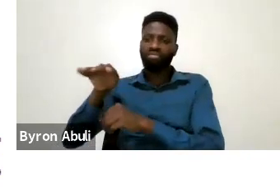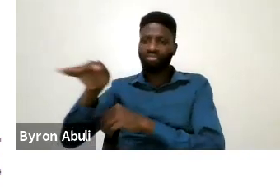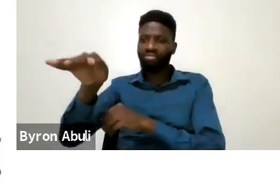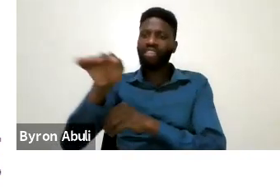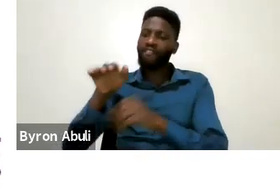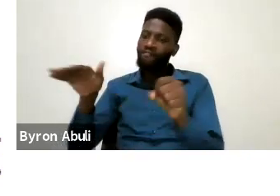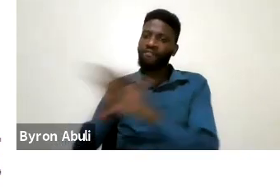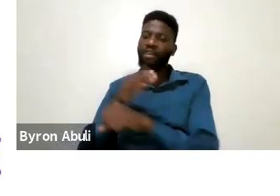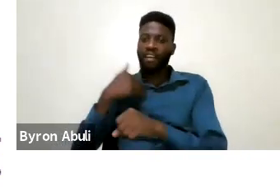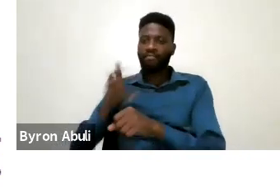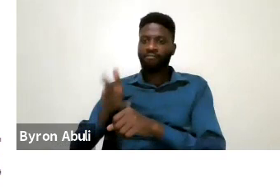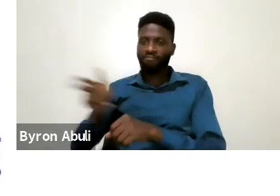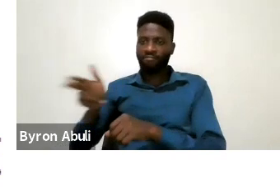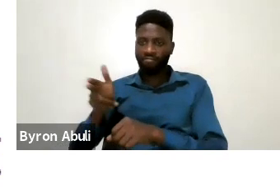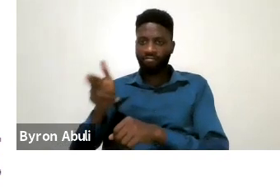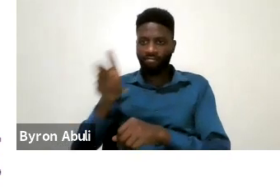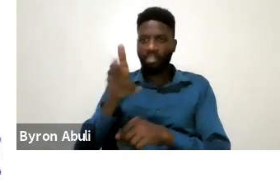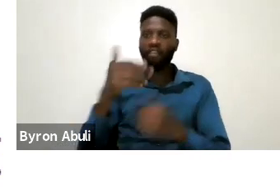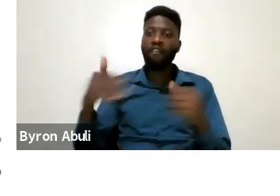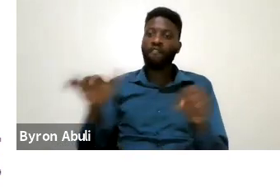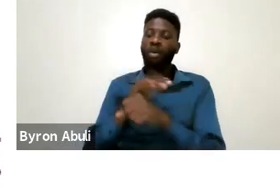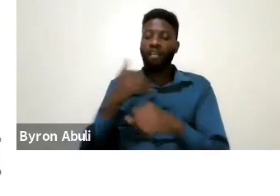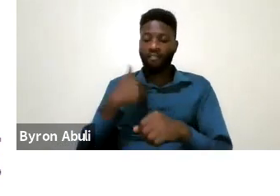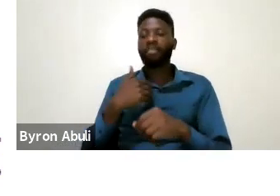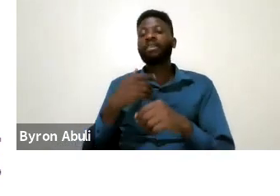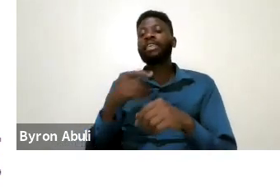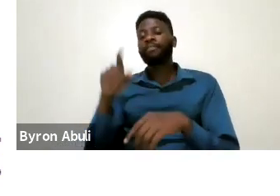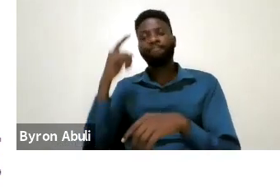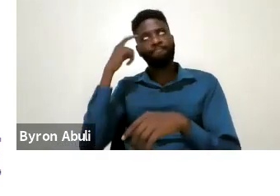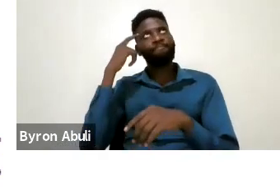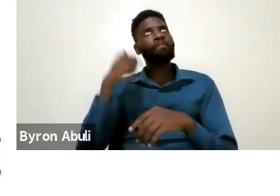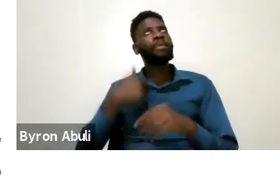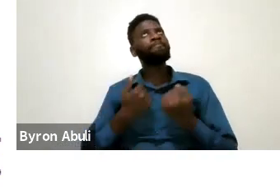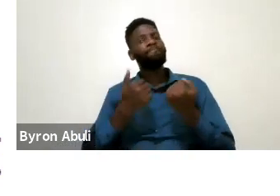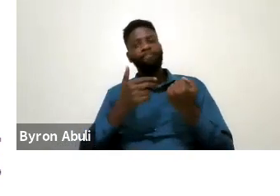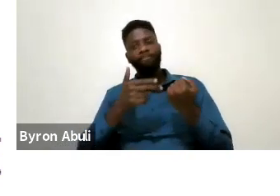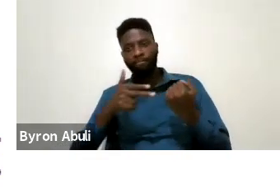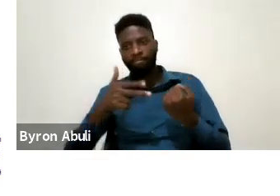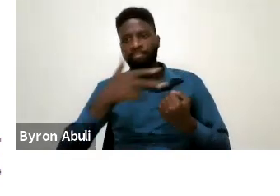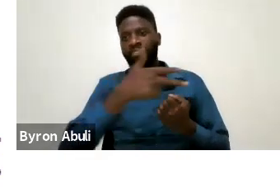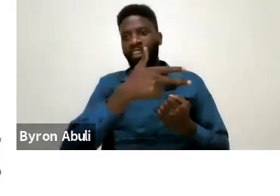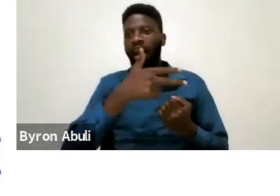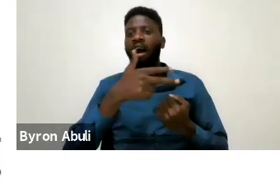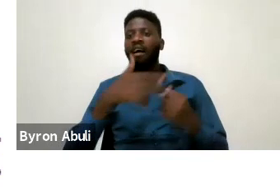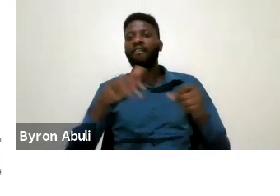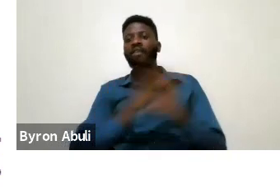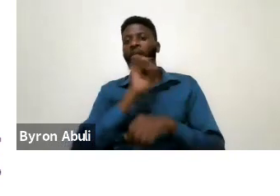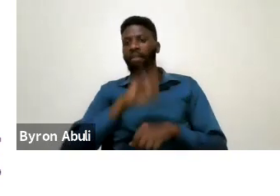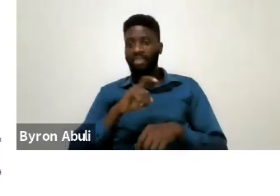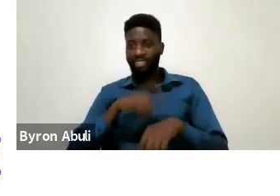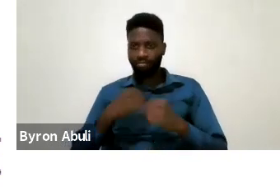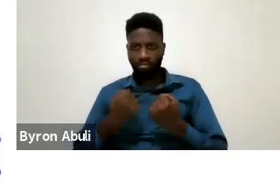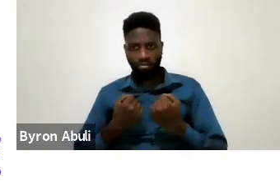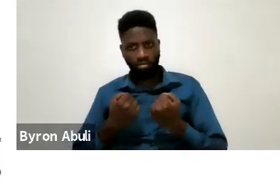I'm going to find parking. And as you just walk in, as you drive in, you just see it has reversed, and you just find a parking spot